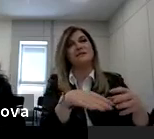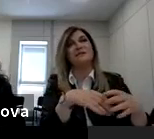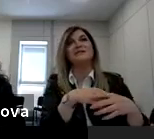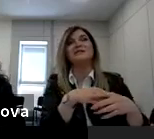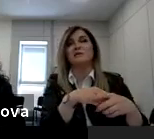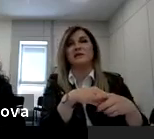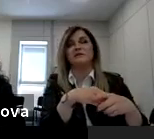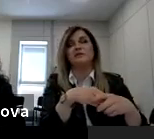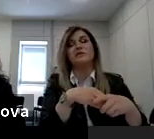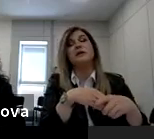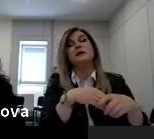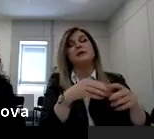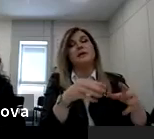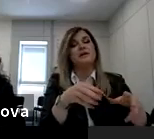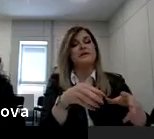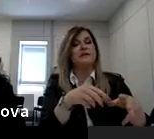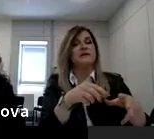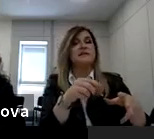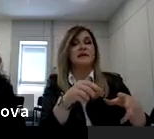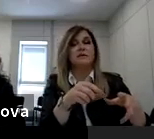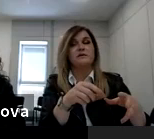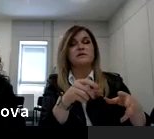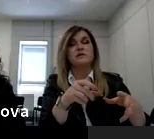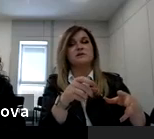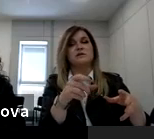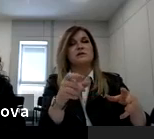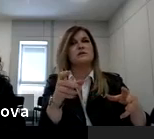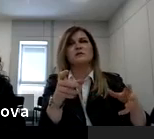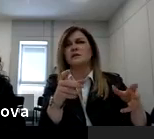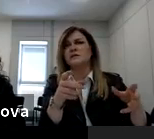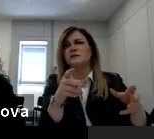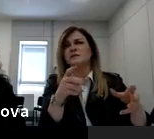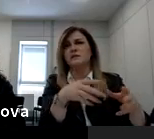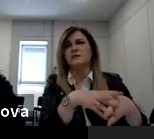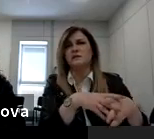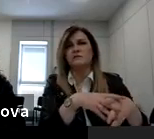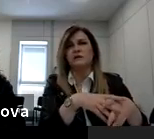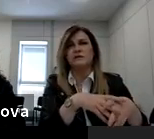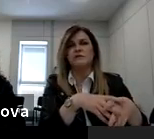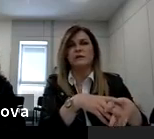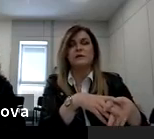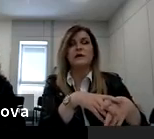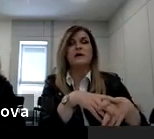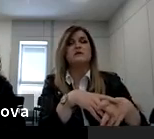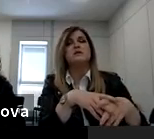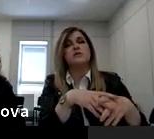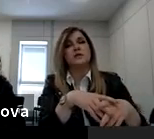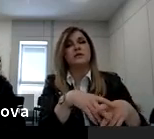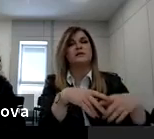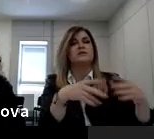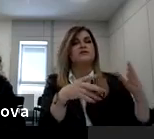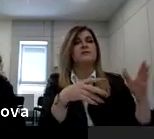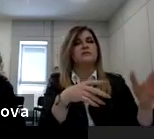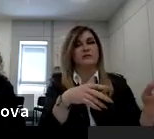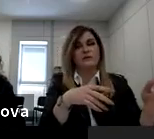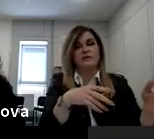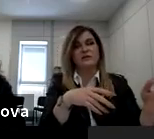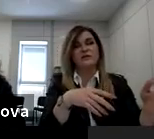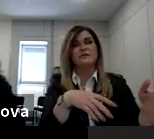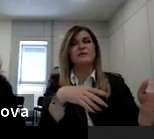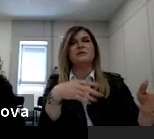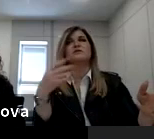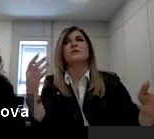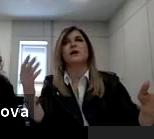site at our manufacturer, but I mean that the step is just 10 centimeters as far as I remember. So you can get tube from